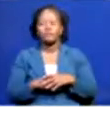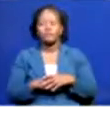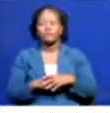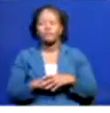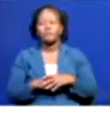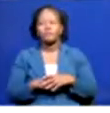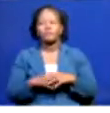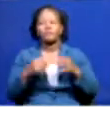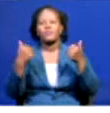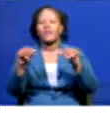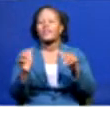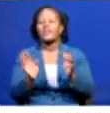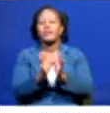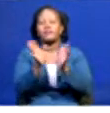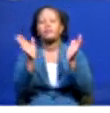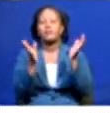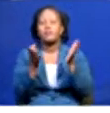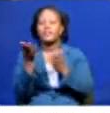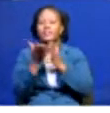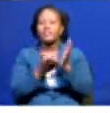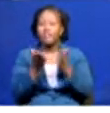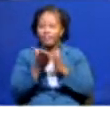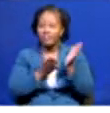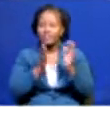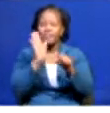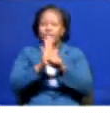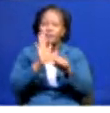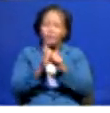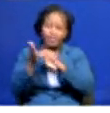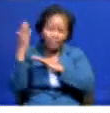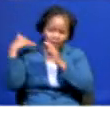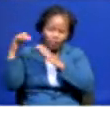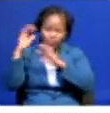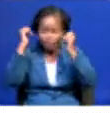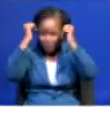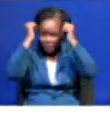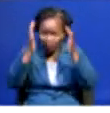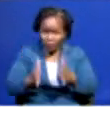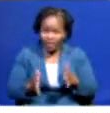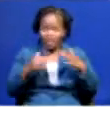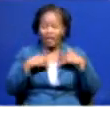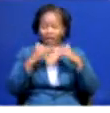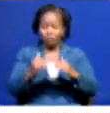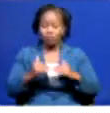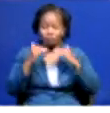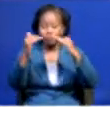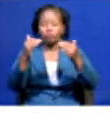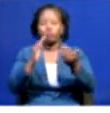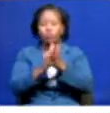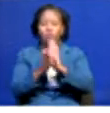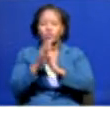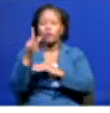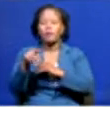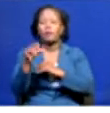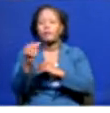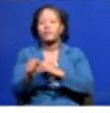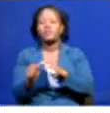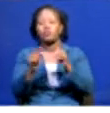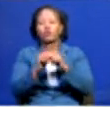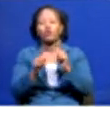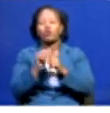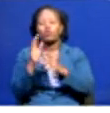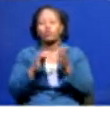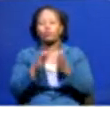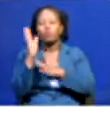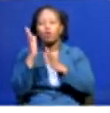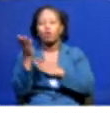In the public service, numerous alumni have risen to become principal secretaries and heads of such disciplined